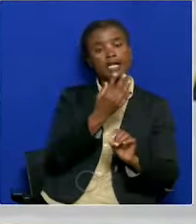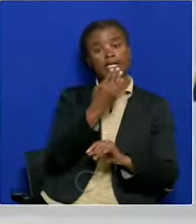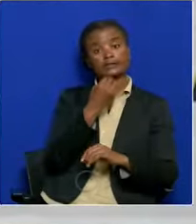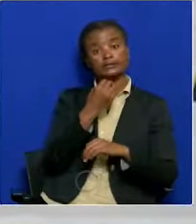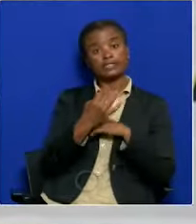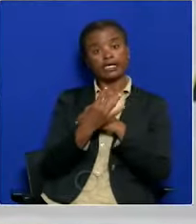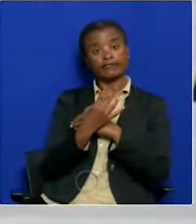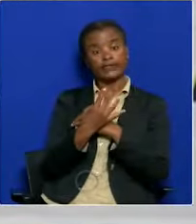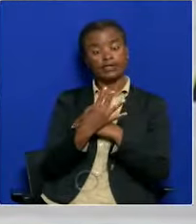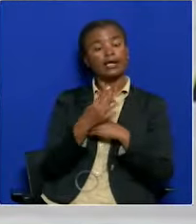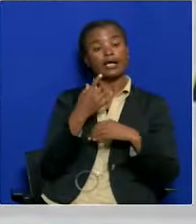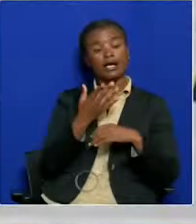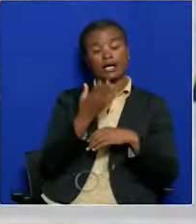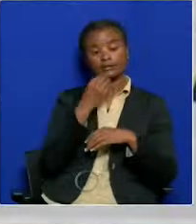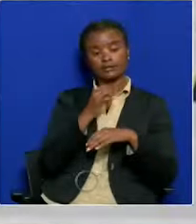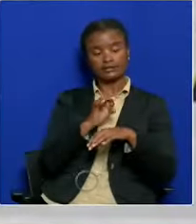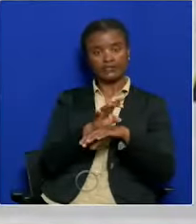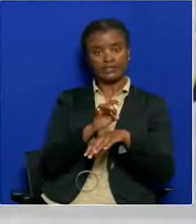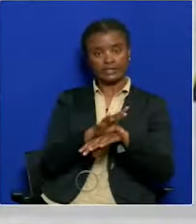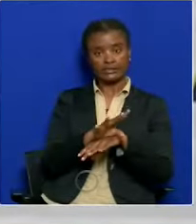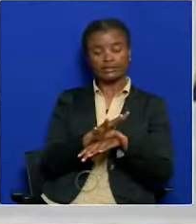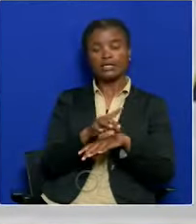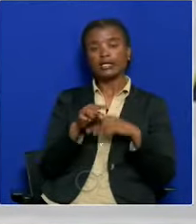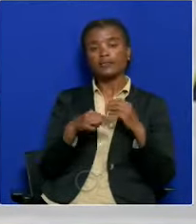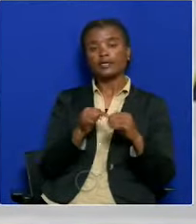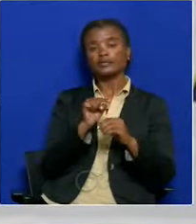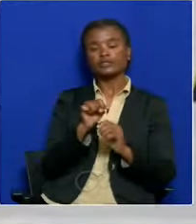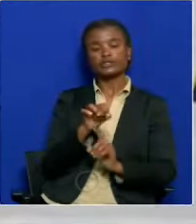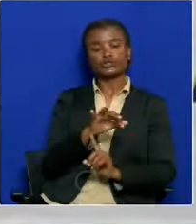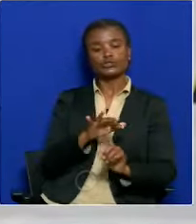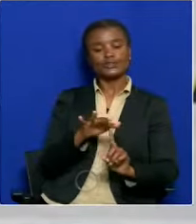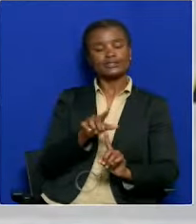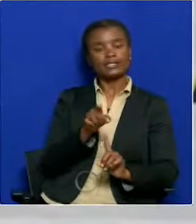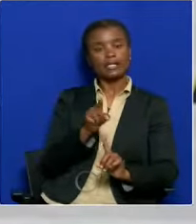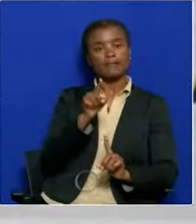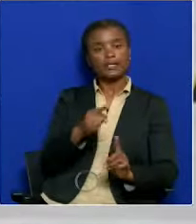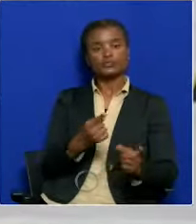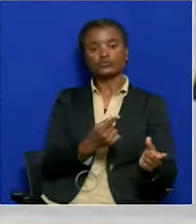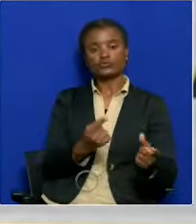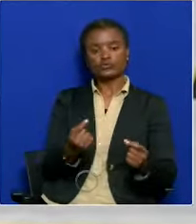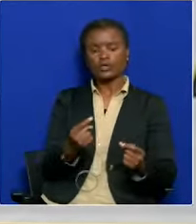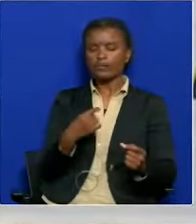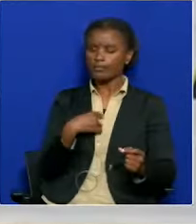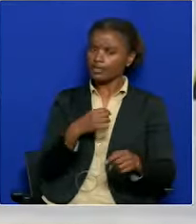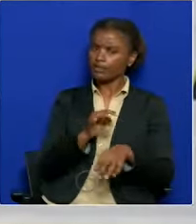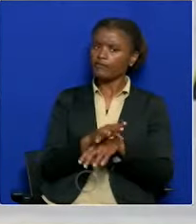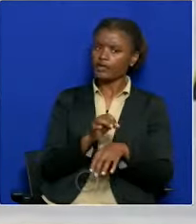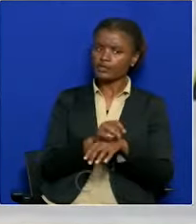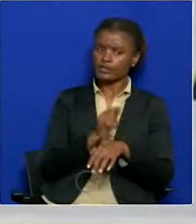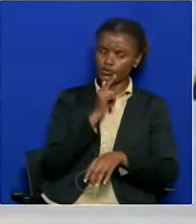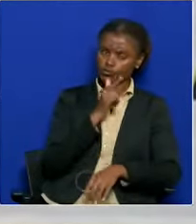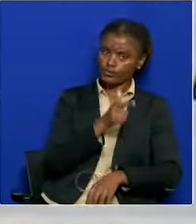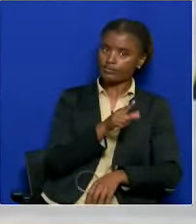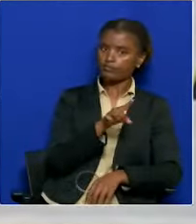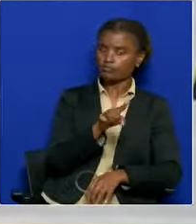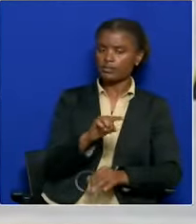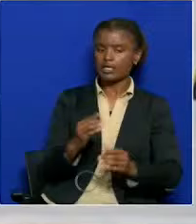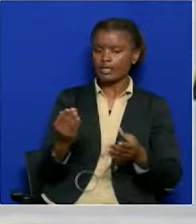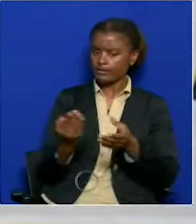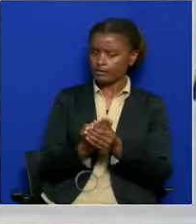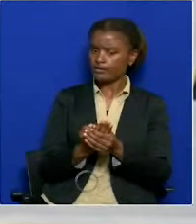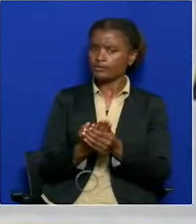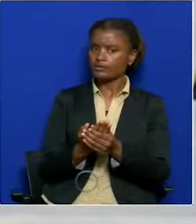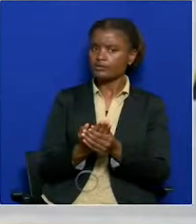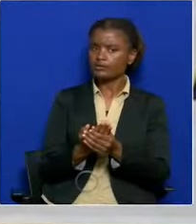kind of a situation, I advised to open a case, and then I advised Nkosi